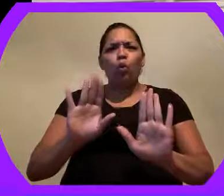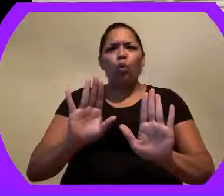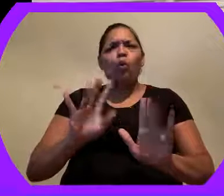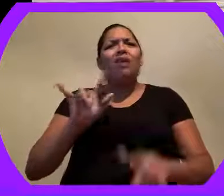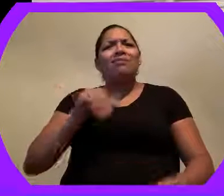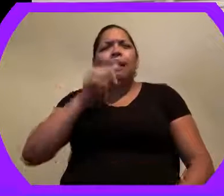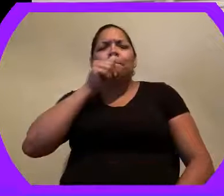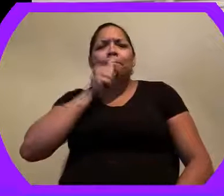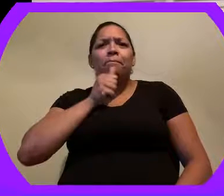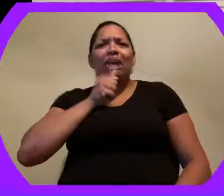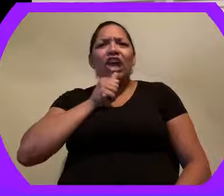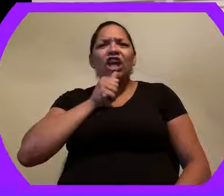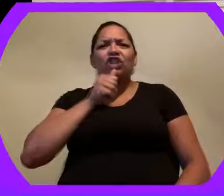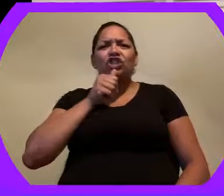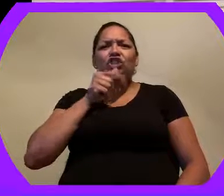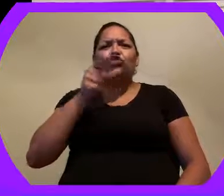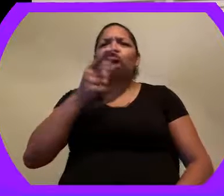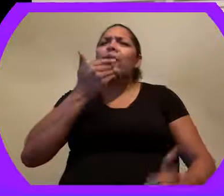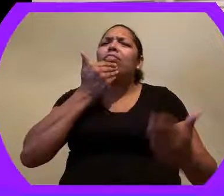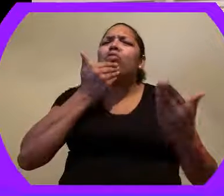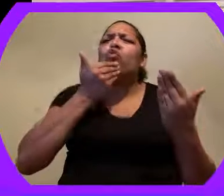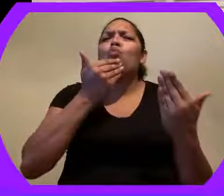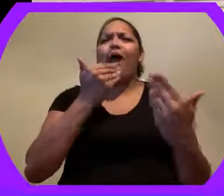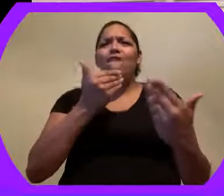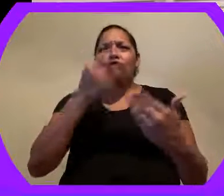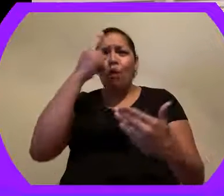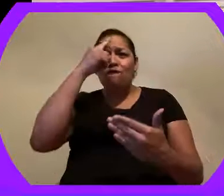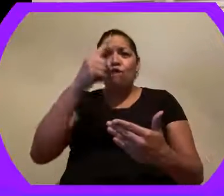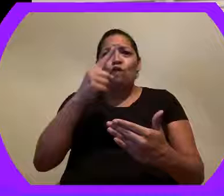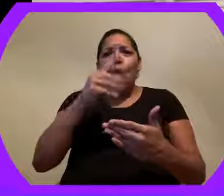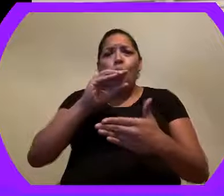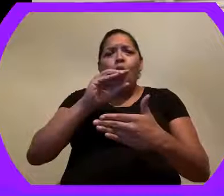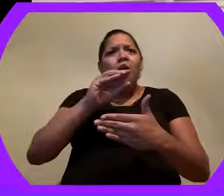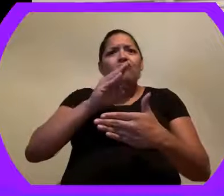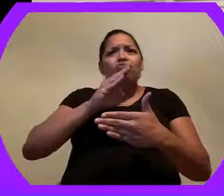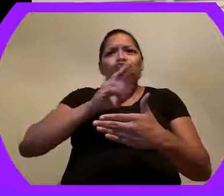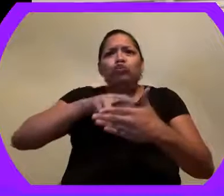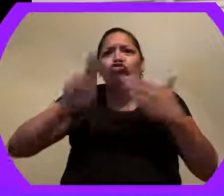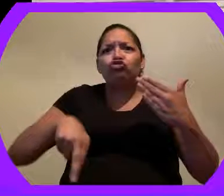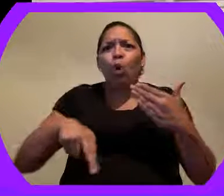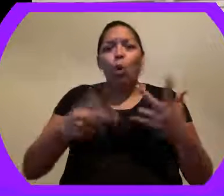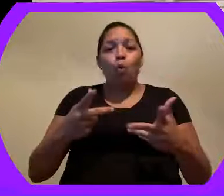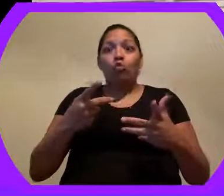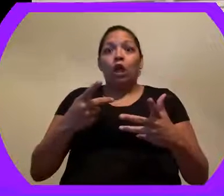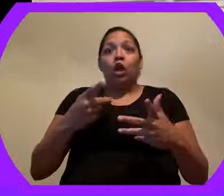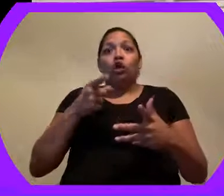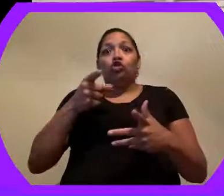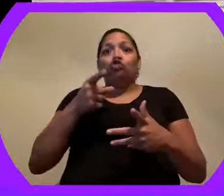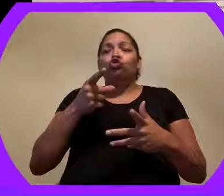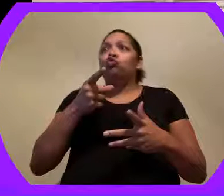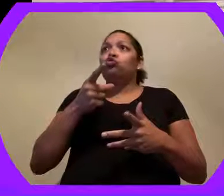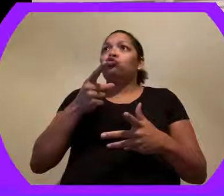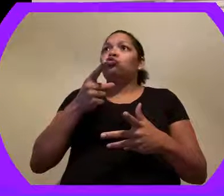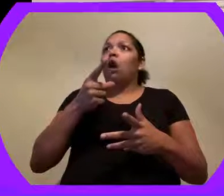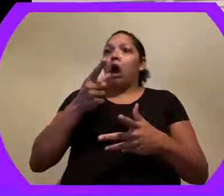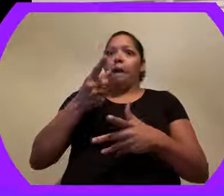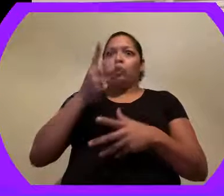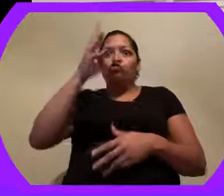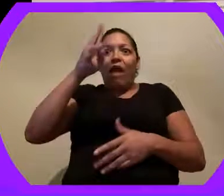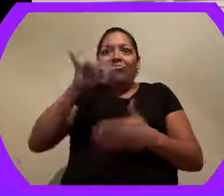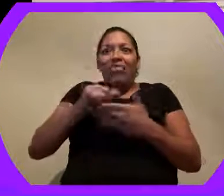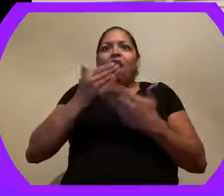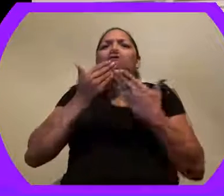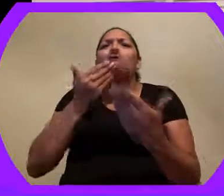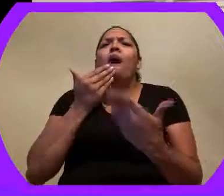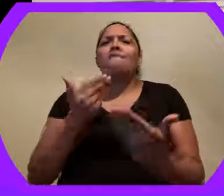happen. Patience is behaving as if you are grateful for the outcome to occur as it's supposed to. Patience is